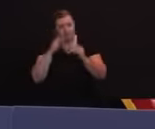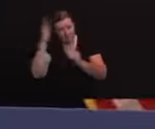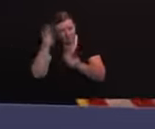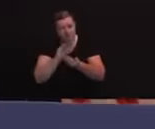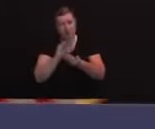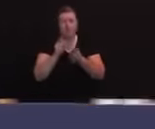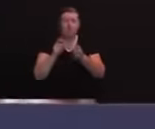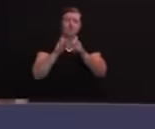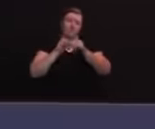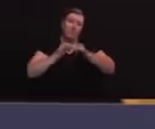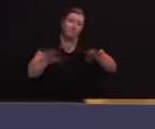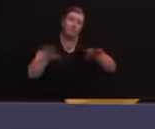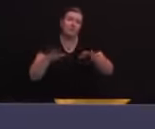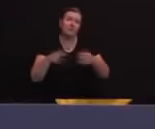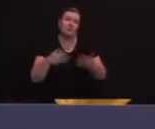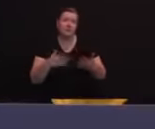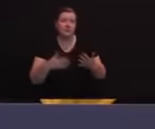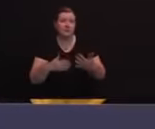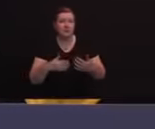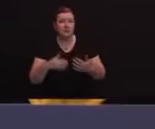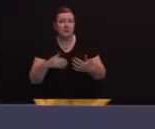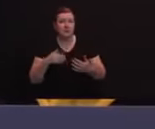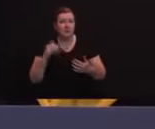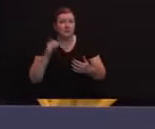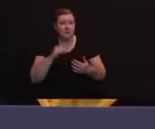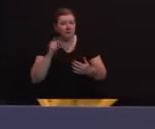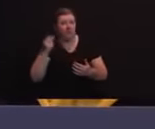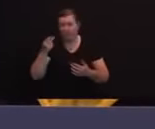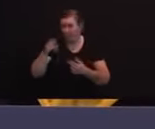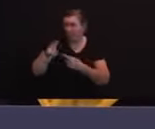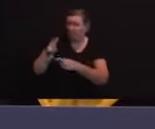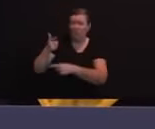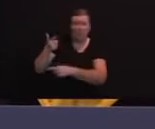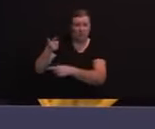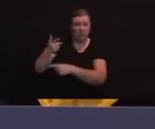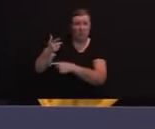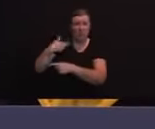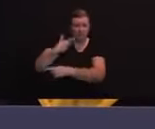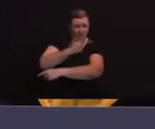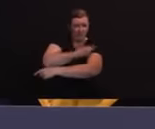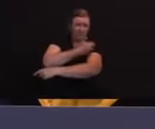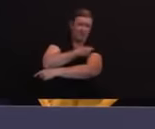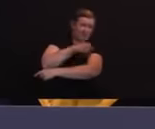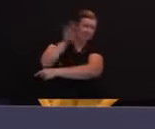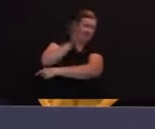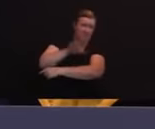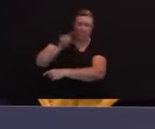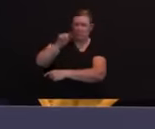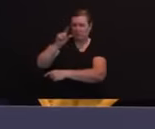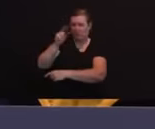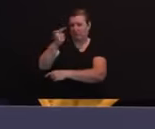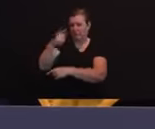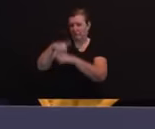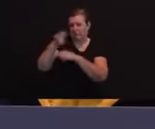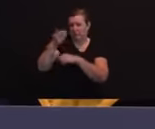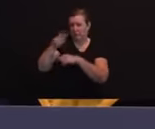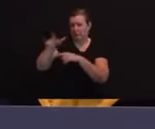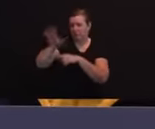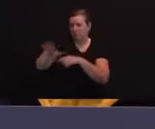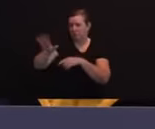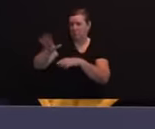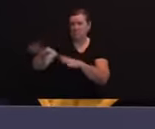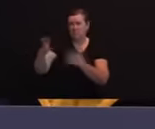Does April sound like a time, based on the vaccine time frame, where you could say, you know what, the weather's getting a little bit warmer, the vaccine's more